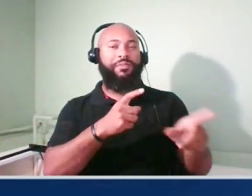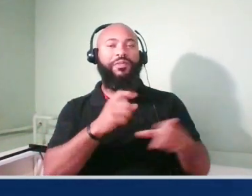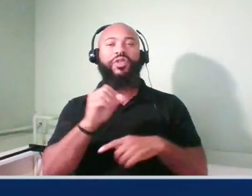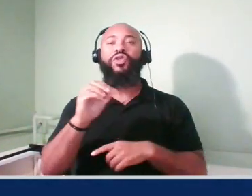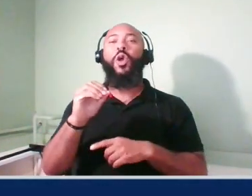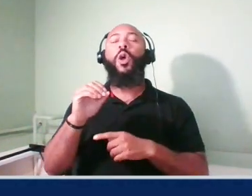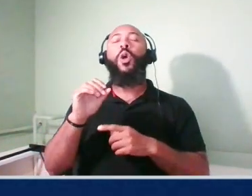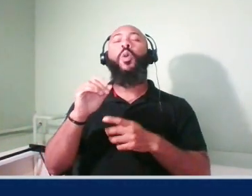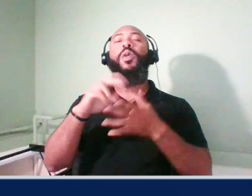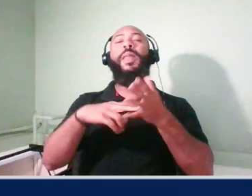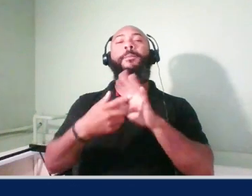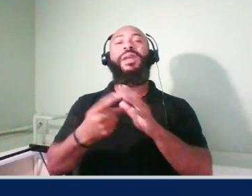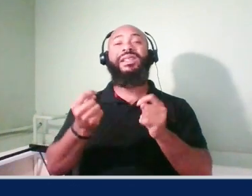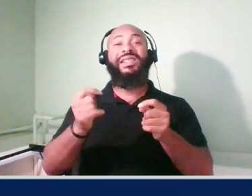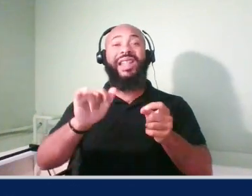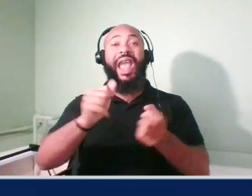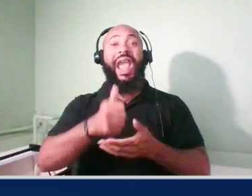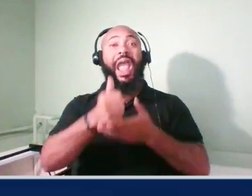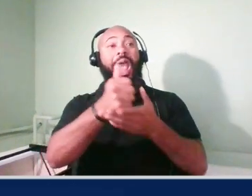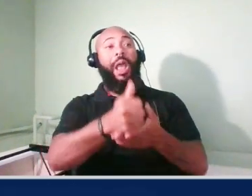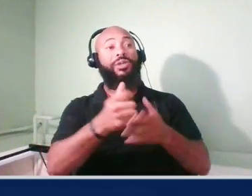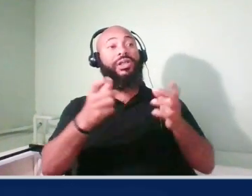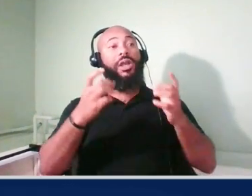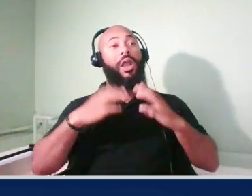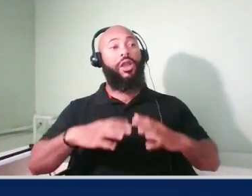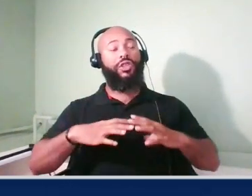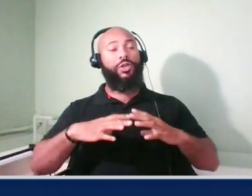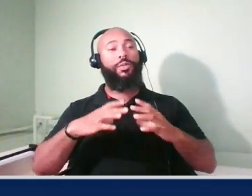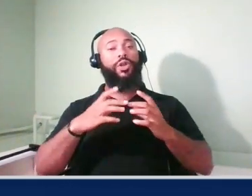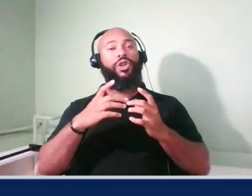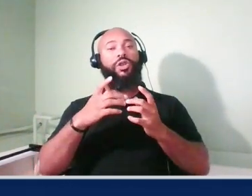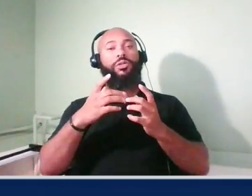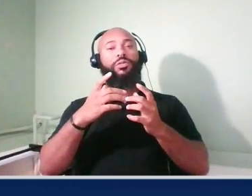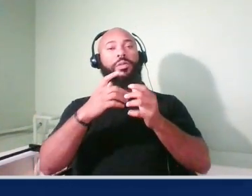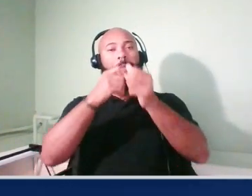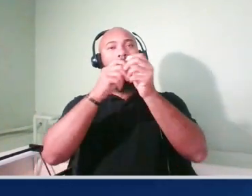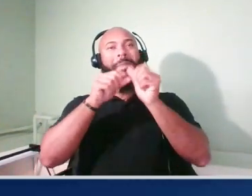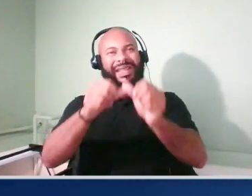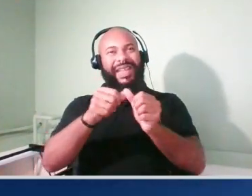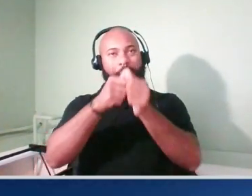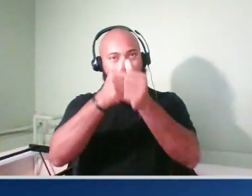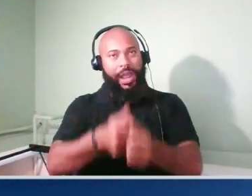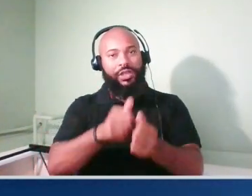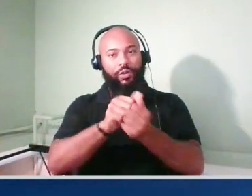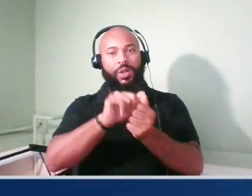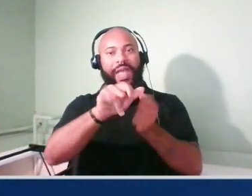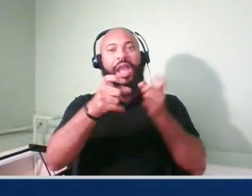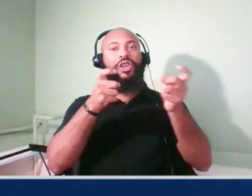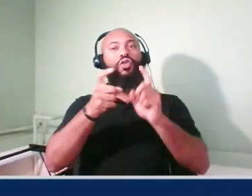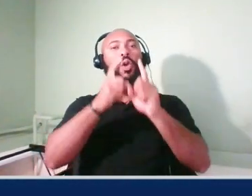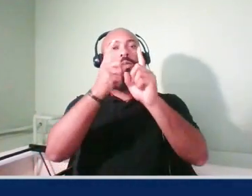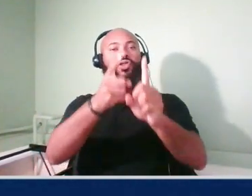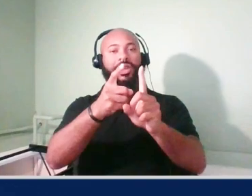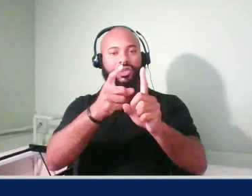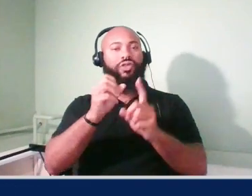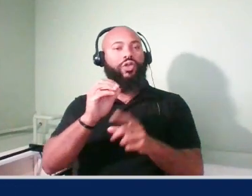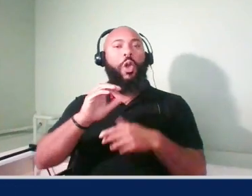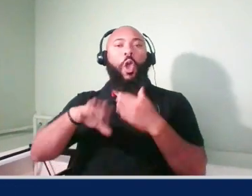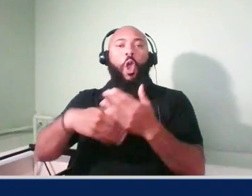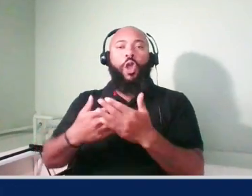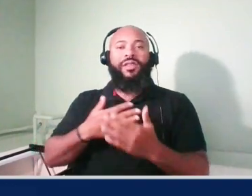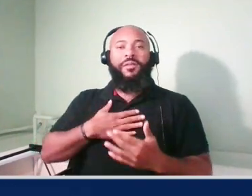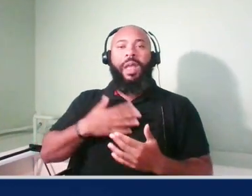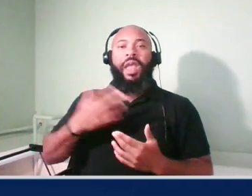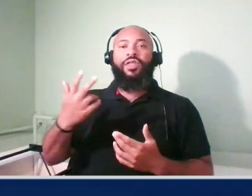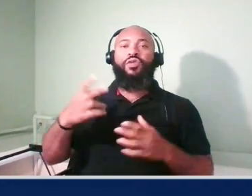customer ensure compliance with that control objective, correct? So all my data in my S3 bucket should be encrypted, right?